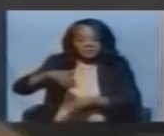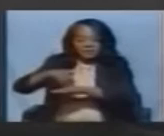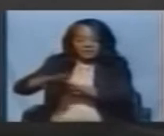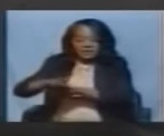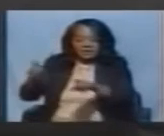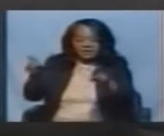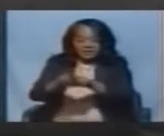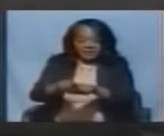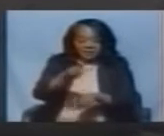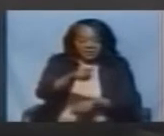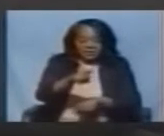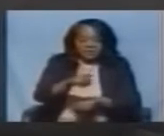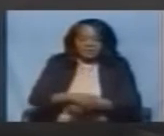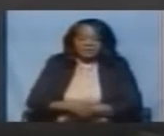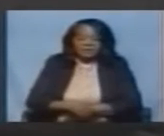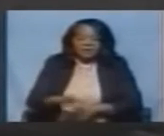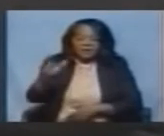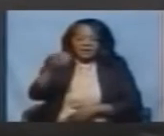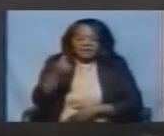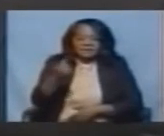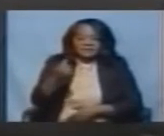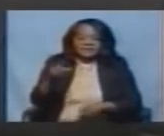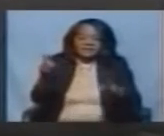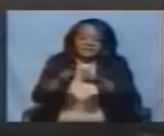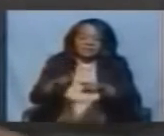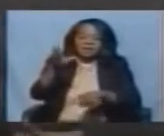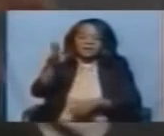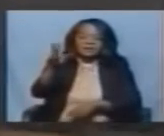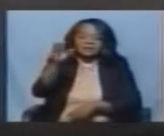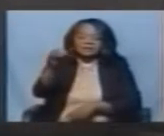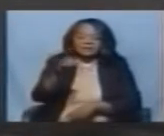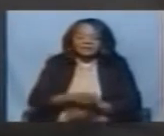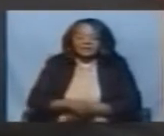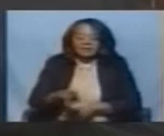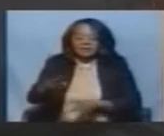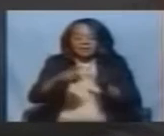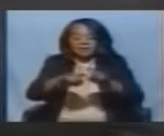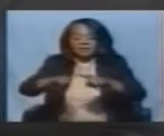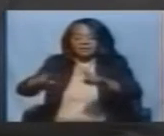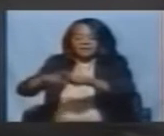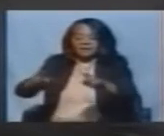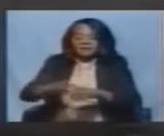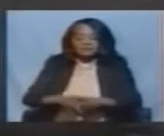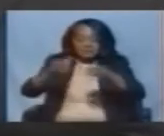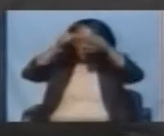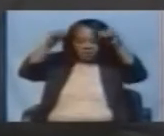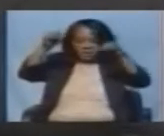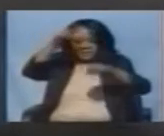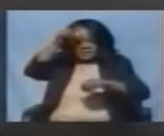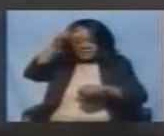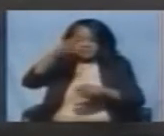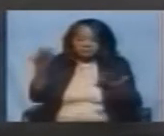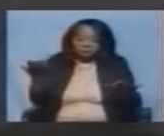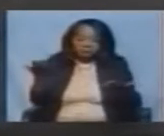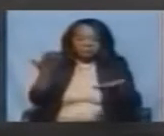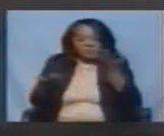the same market, you know, and getting a price at 60. Okay, so there are these variations. What the head of state was saying, which is very correct, which ZPP